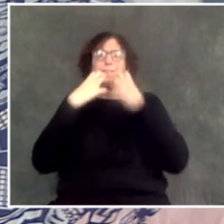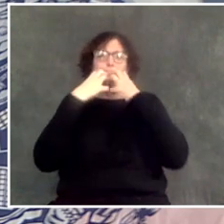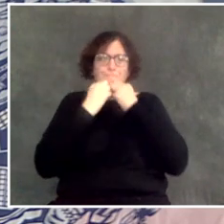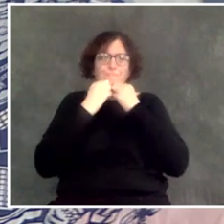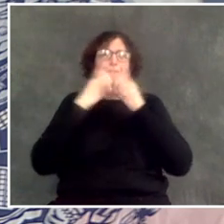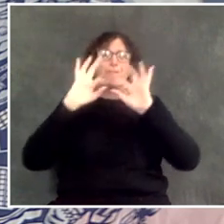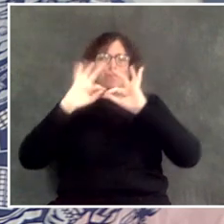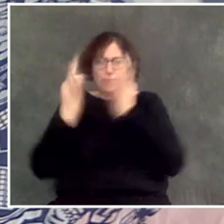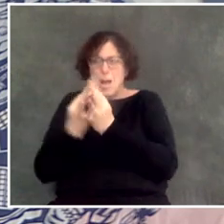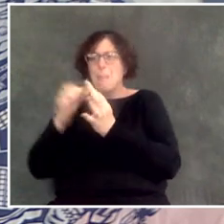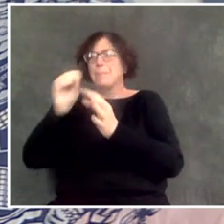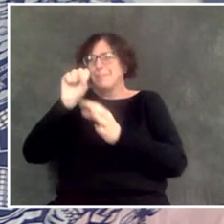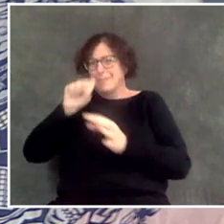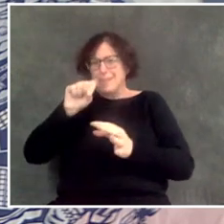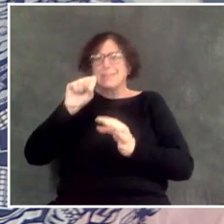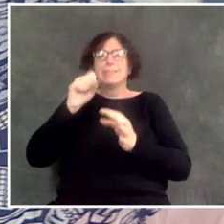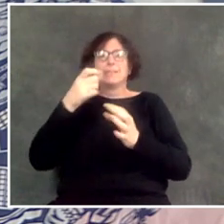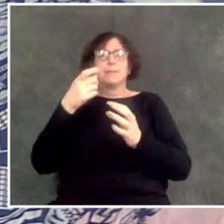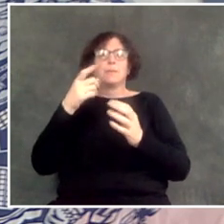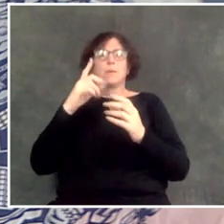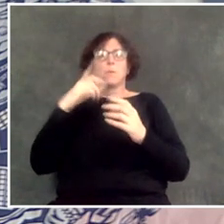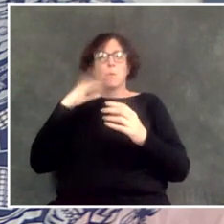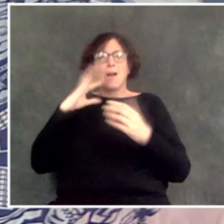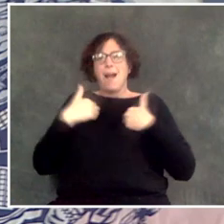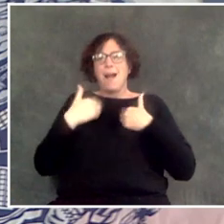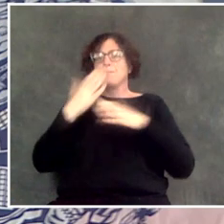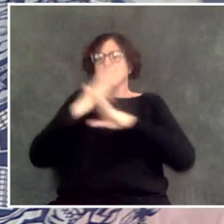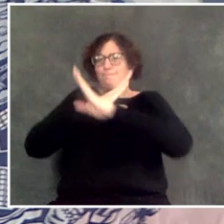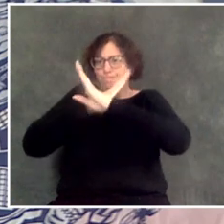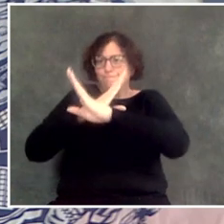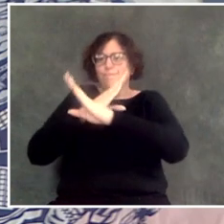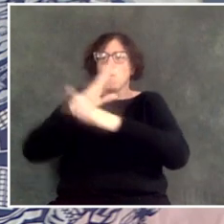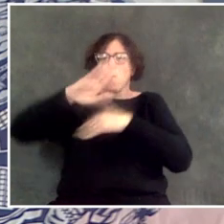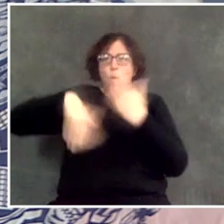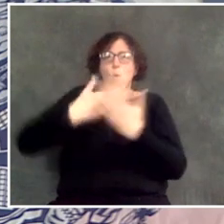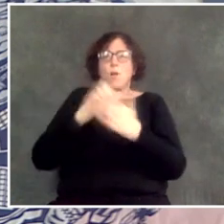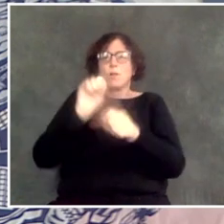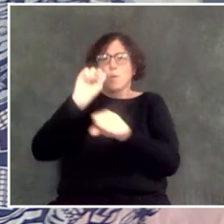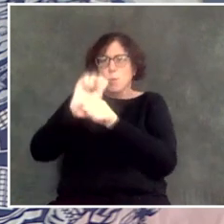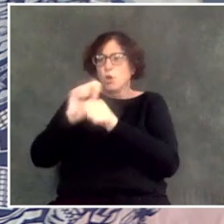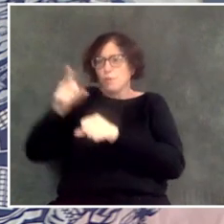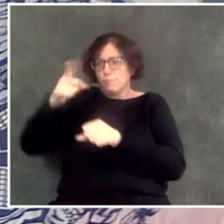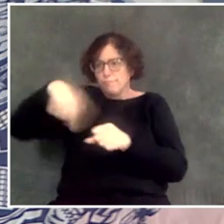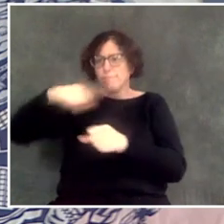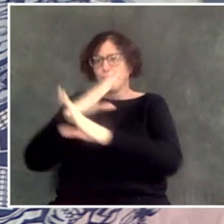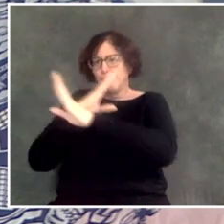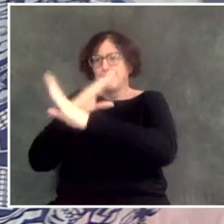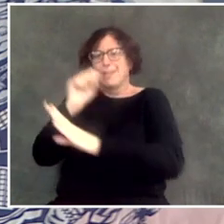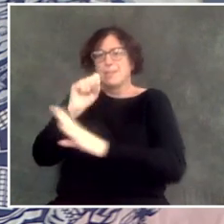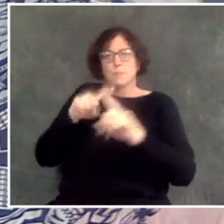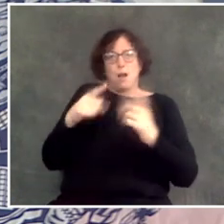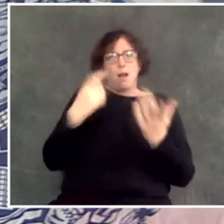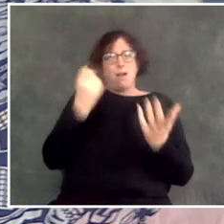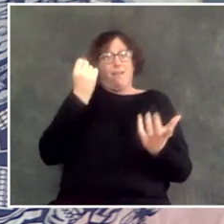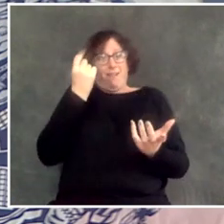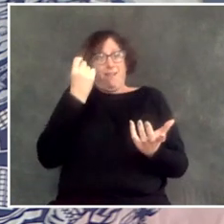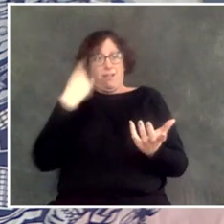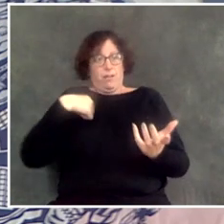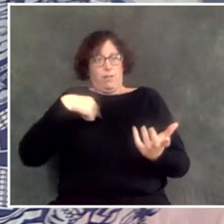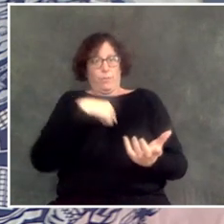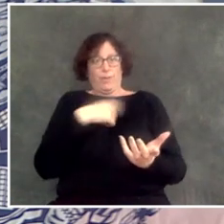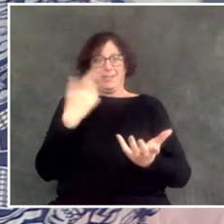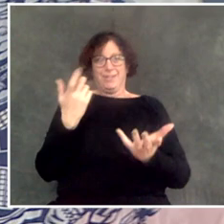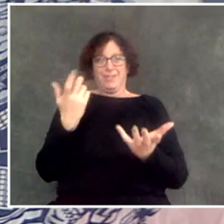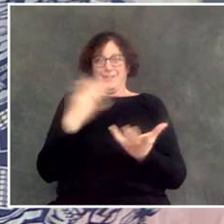every healthcare worker protected. But I have to tell you, there's a selflessness, there's a heroism to healthcare workers, to first responders.